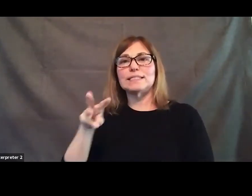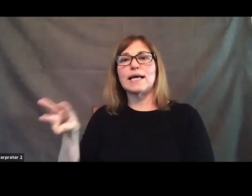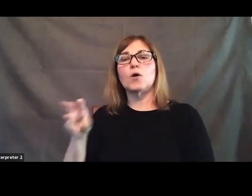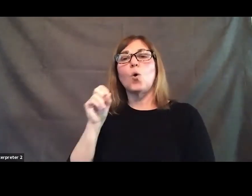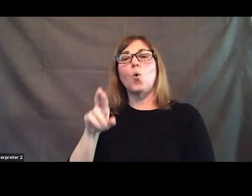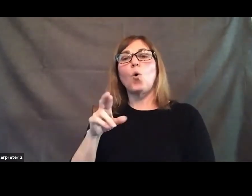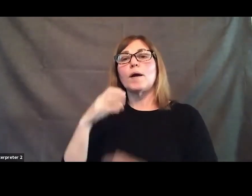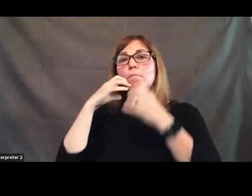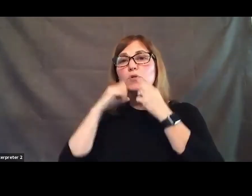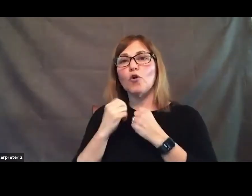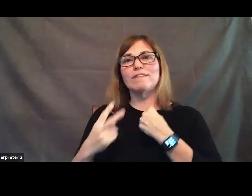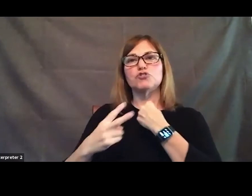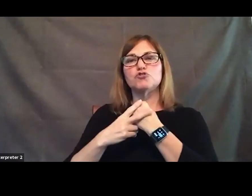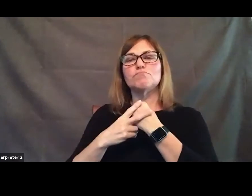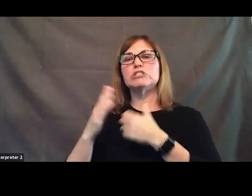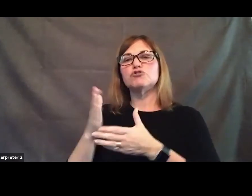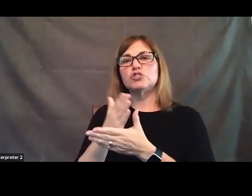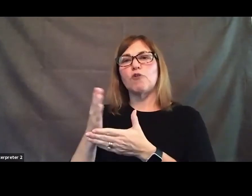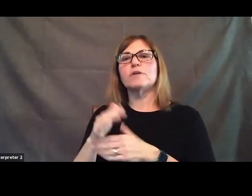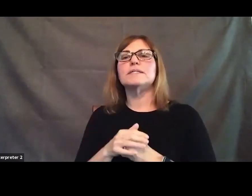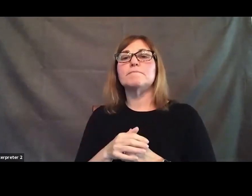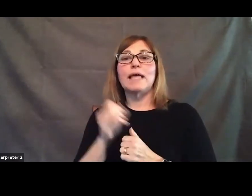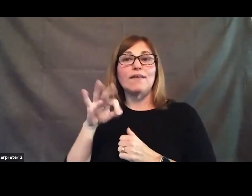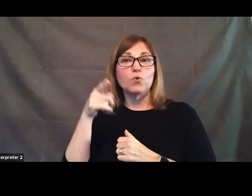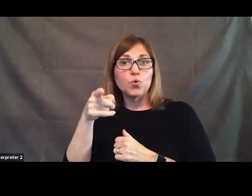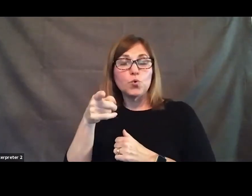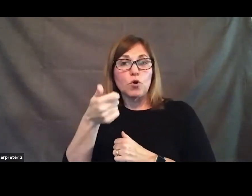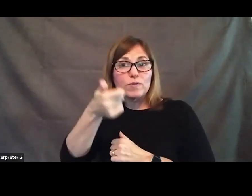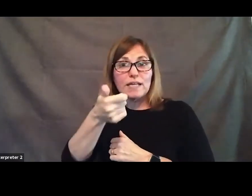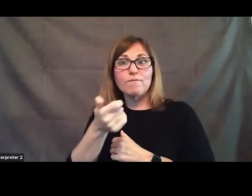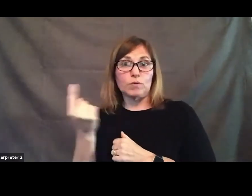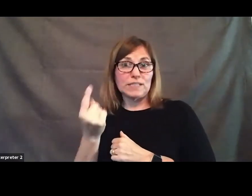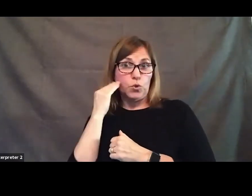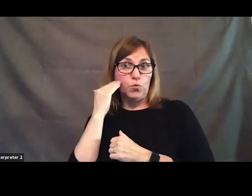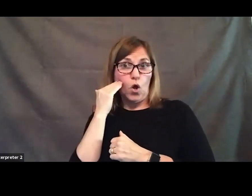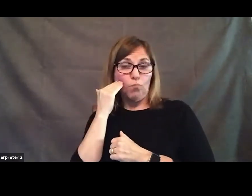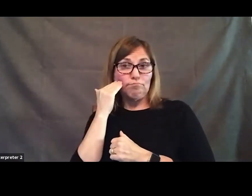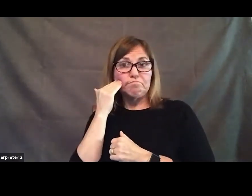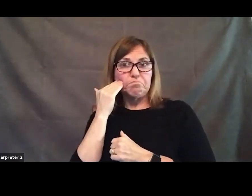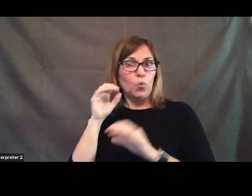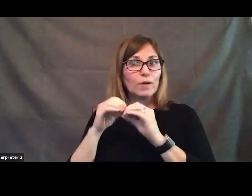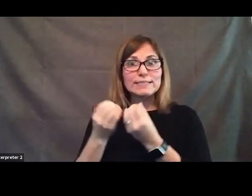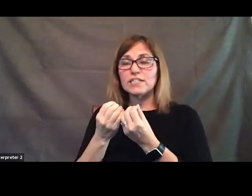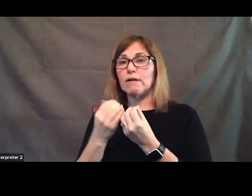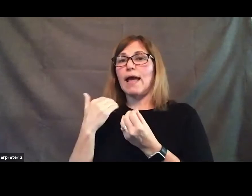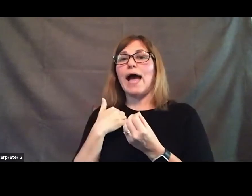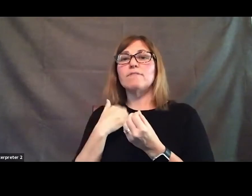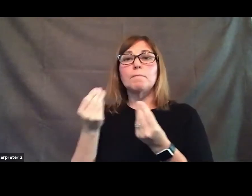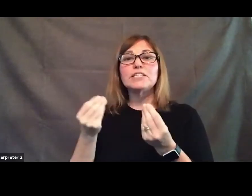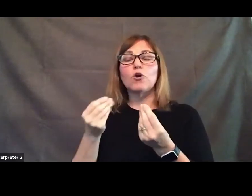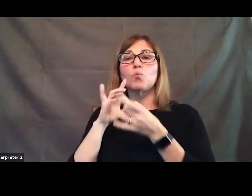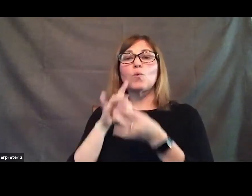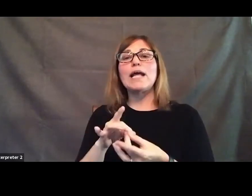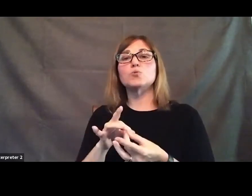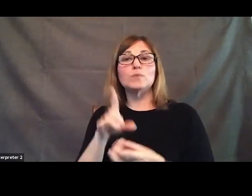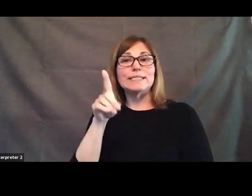and shared. If you or someone you know or your organization have materials related to any aspect of disability